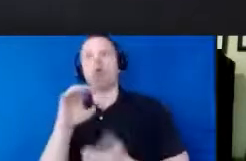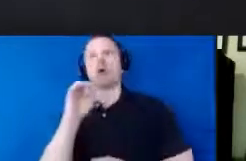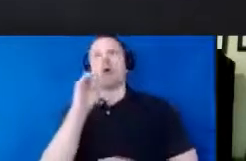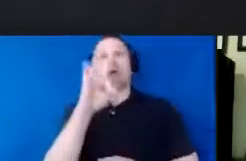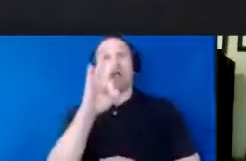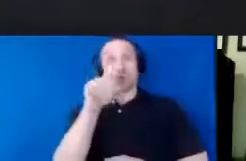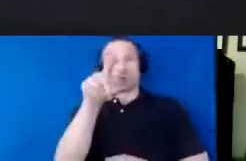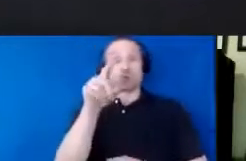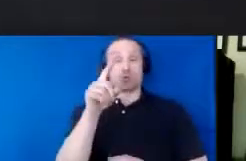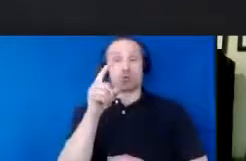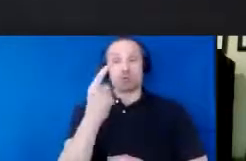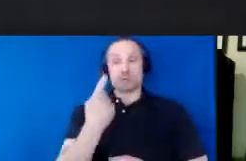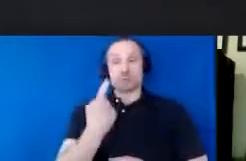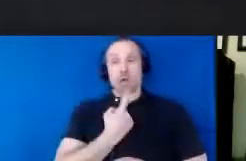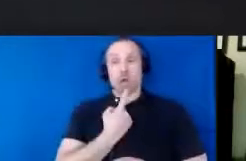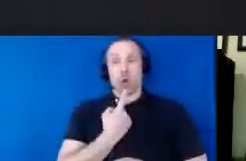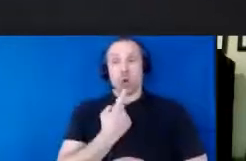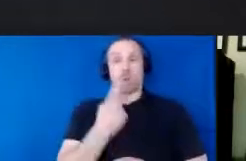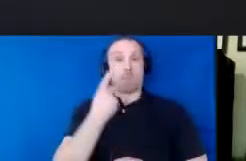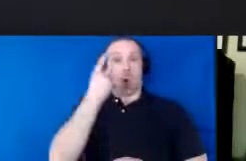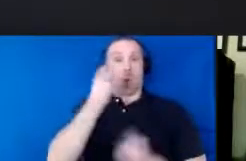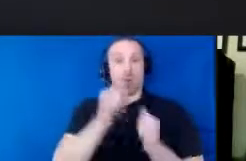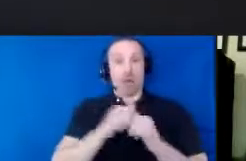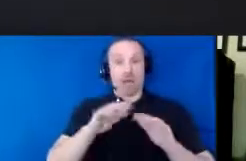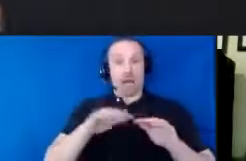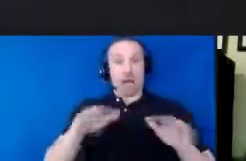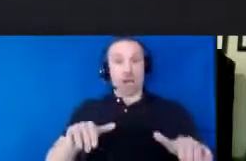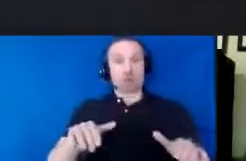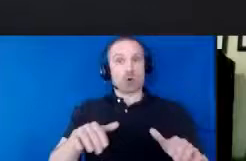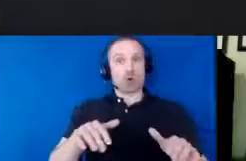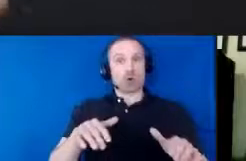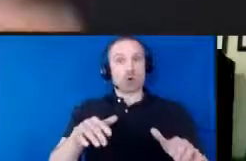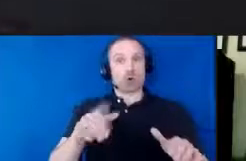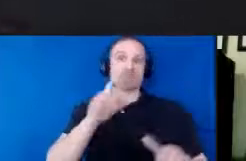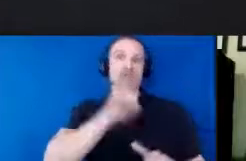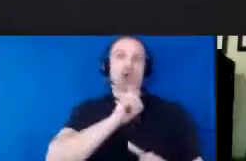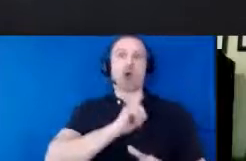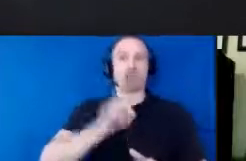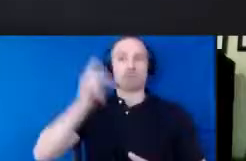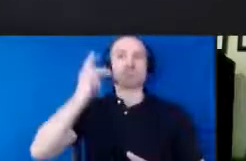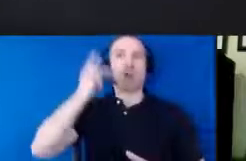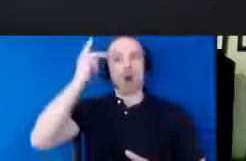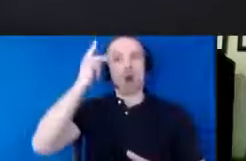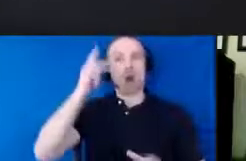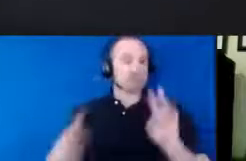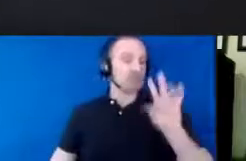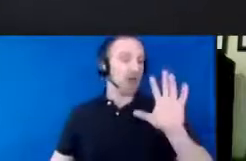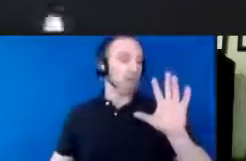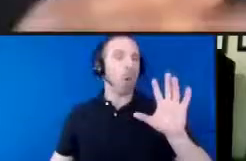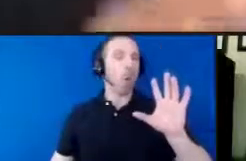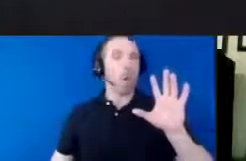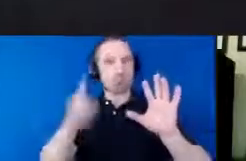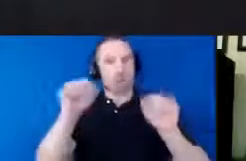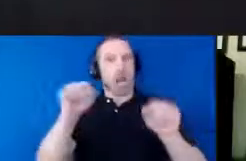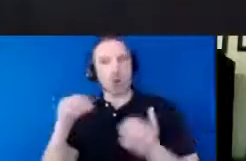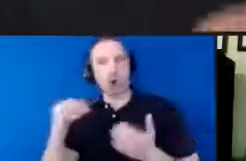with kids, a single parent, you will get, I think that goes up to $111,000. So